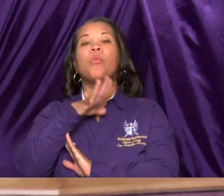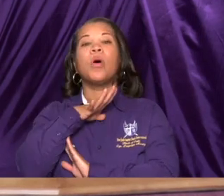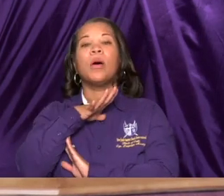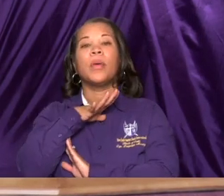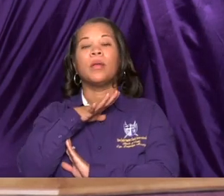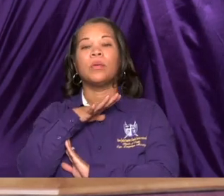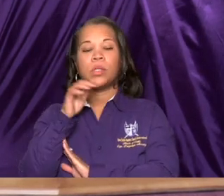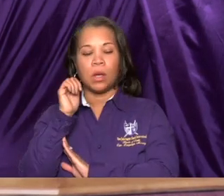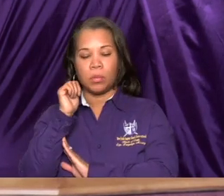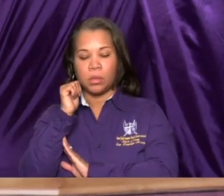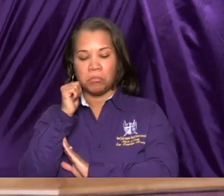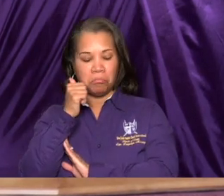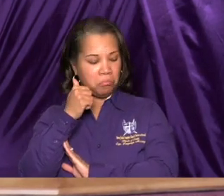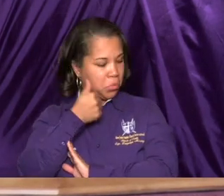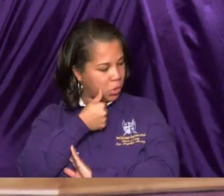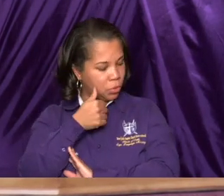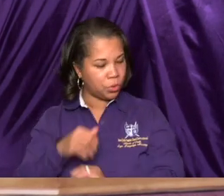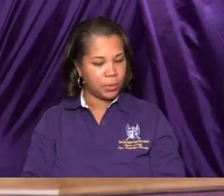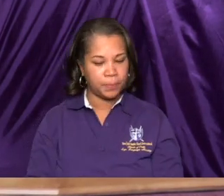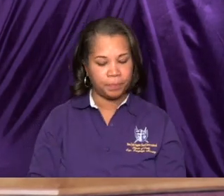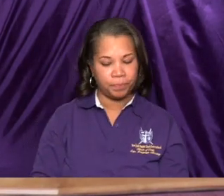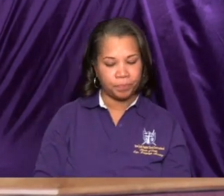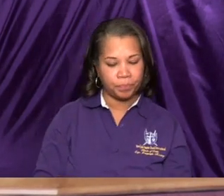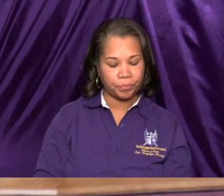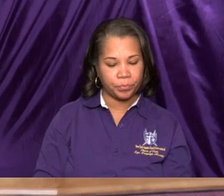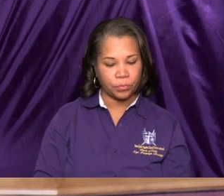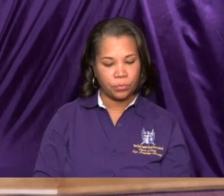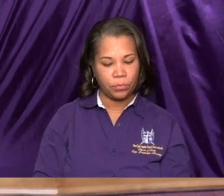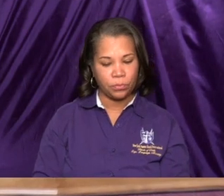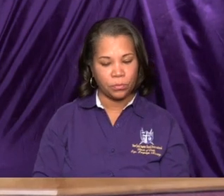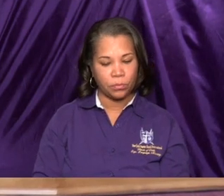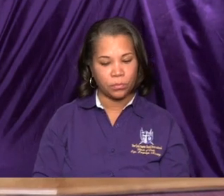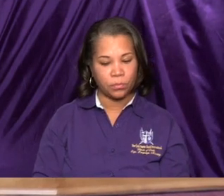And your Jesus, my Jesus, was down in the dirt writing something. We don't know what it was.